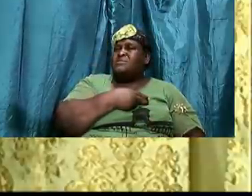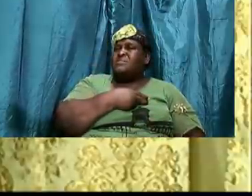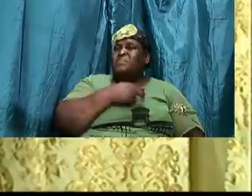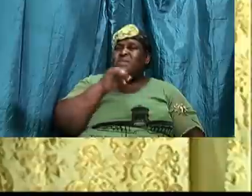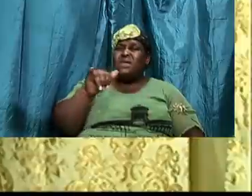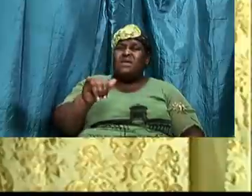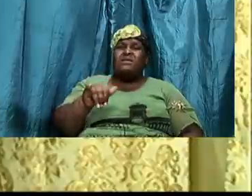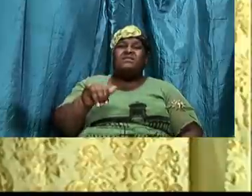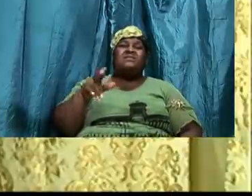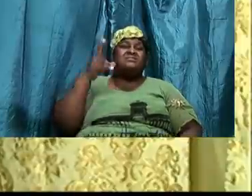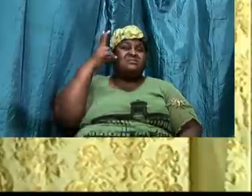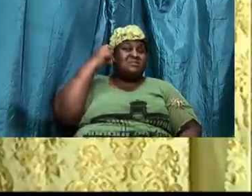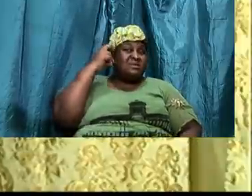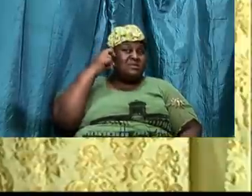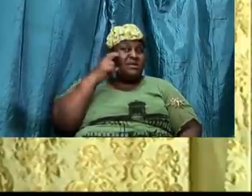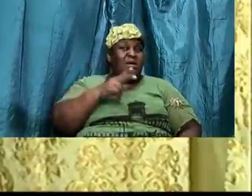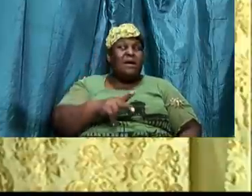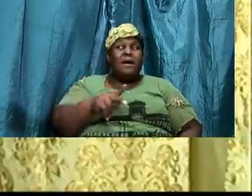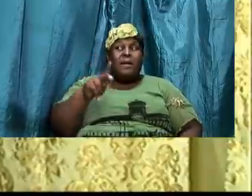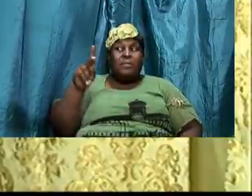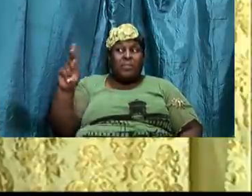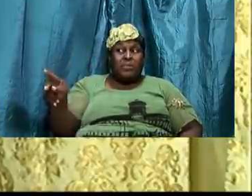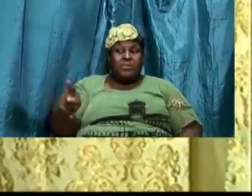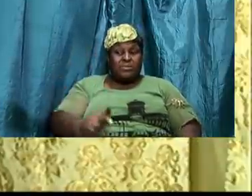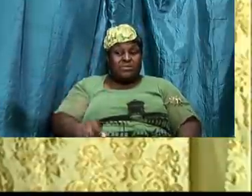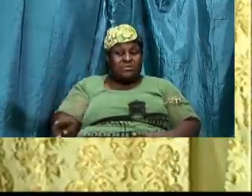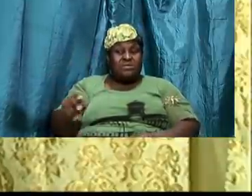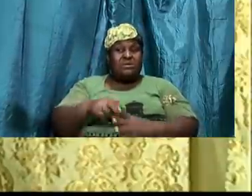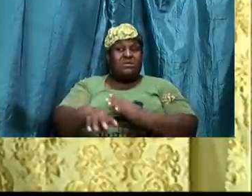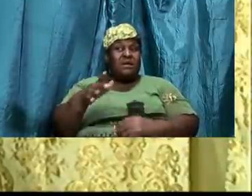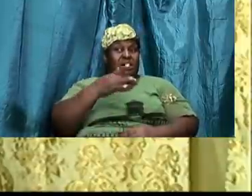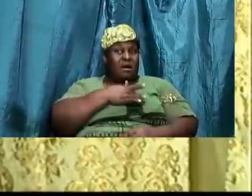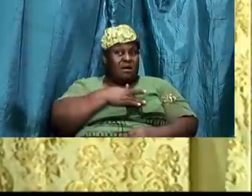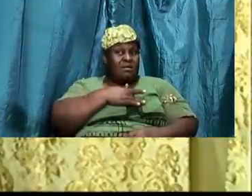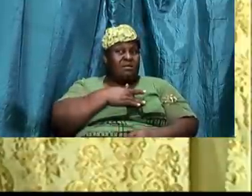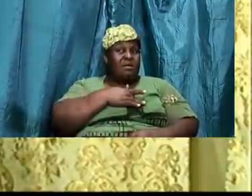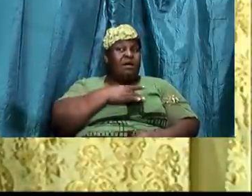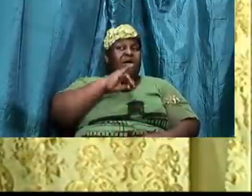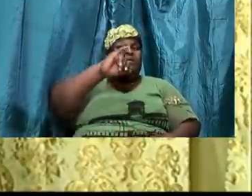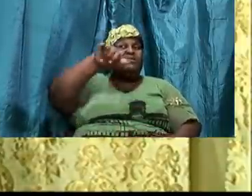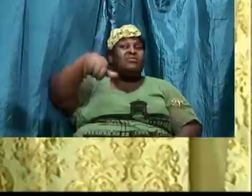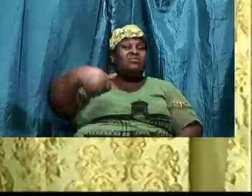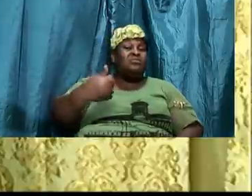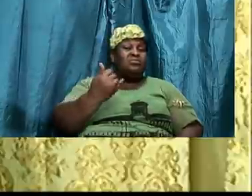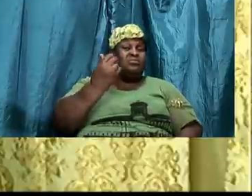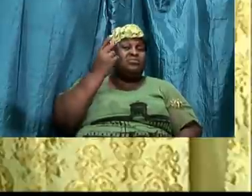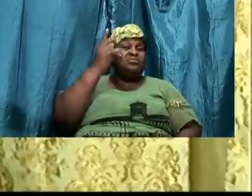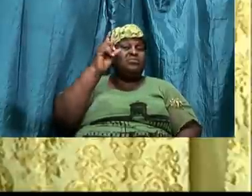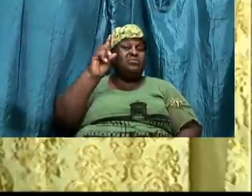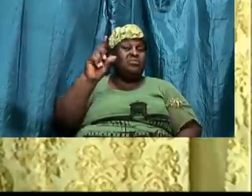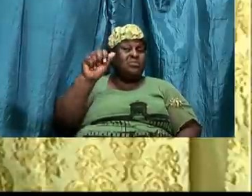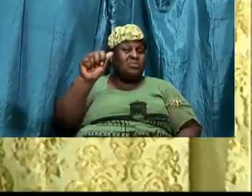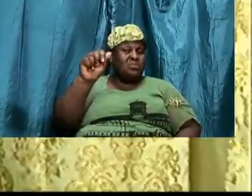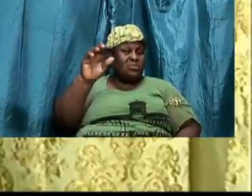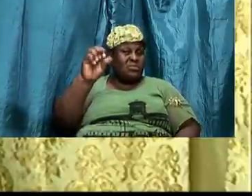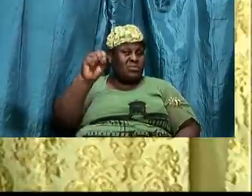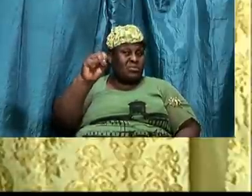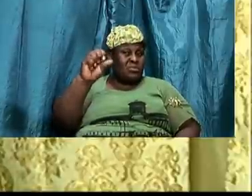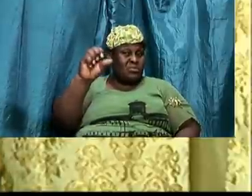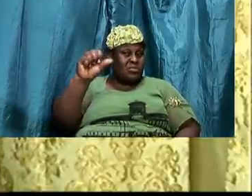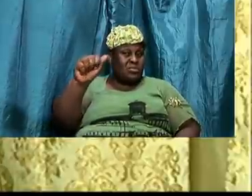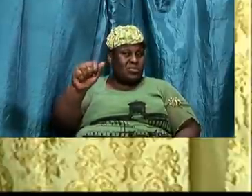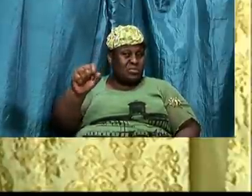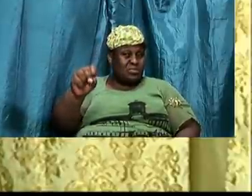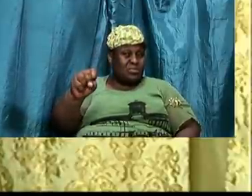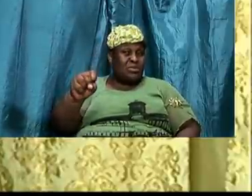that Satan put it in the heart of Judas to betray Jesus? You think this adversary that we're